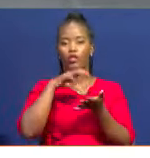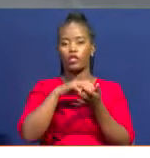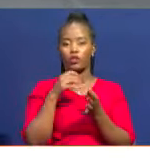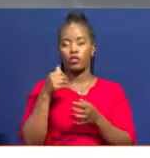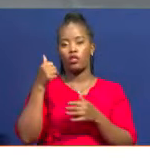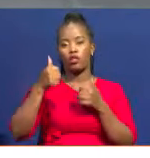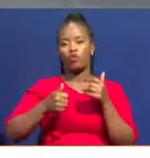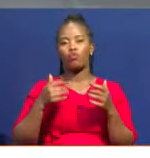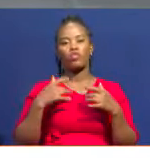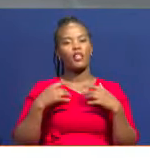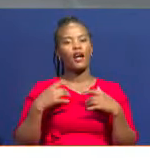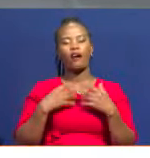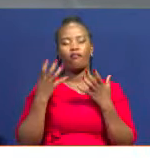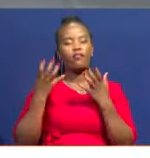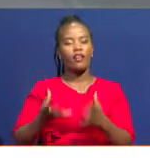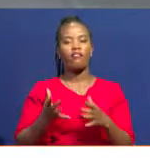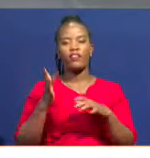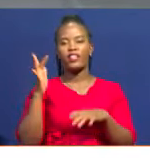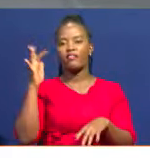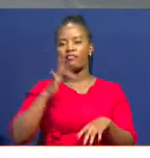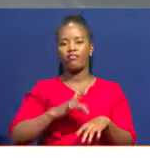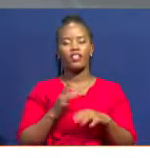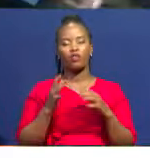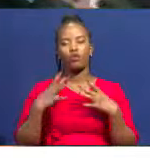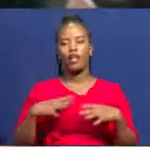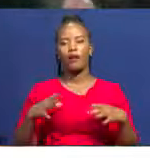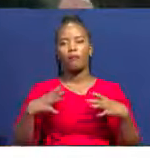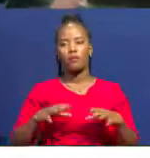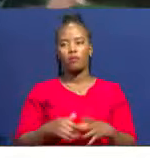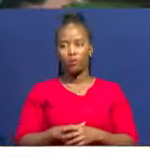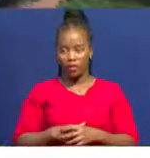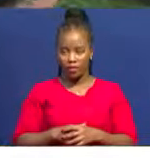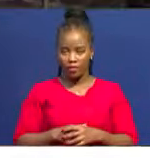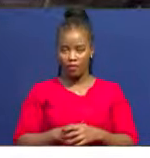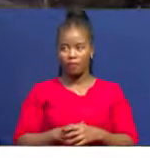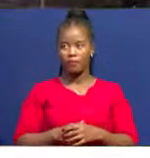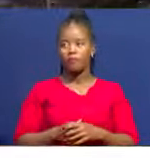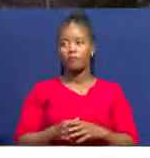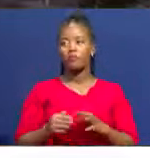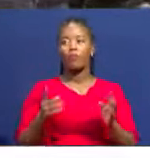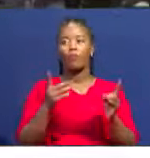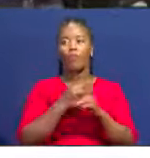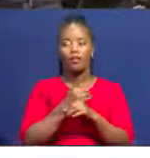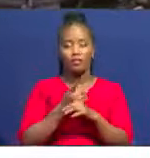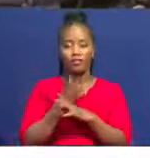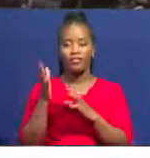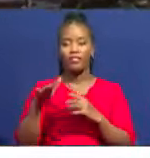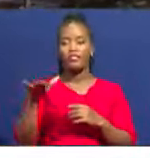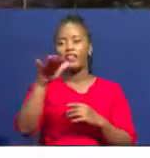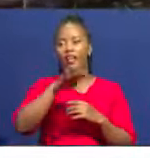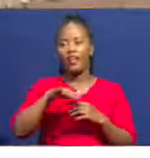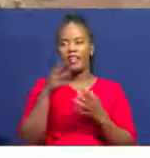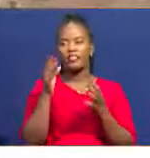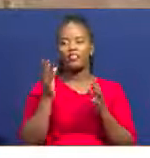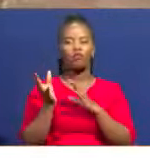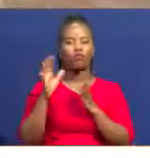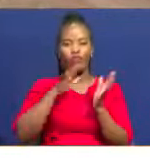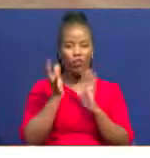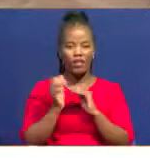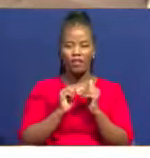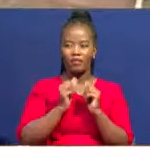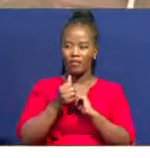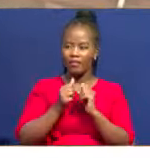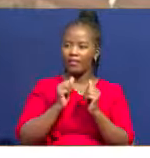adverse effects on vulnerable communities. Related hazards are becoming frequent and intense. Despite